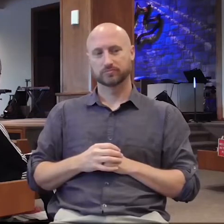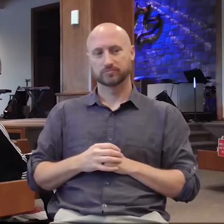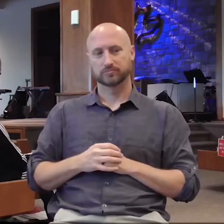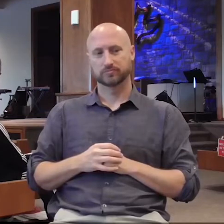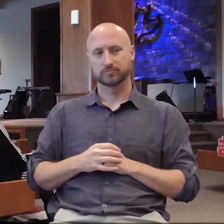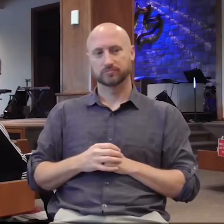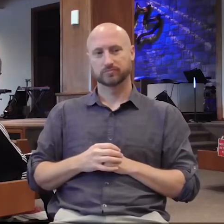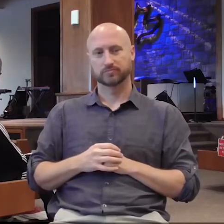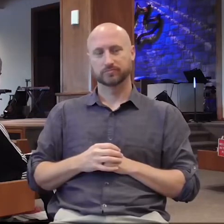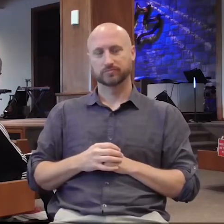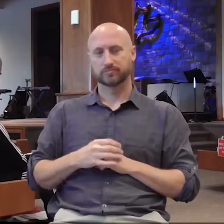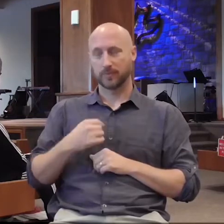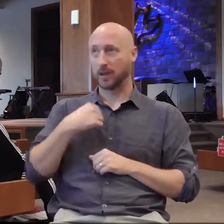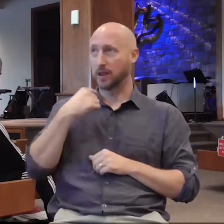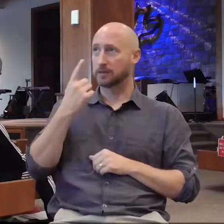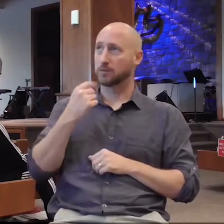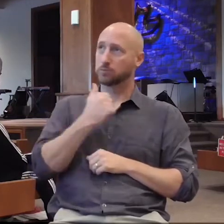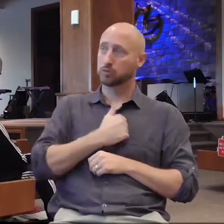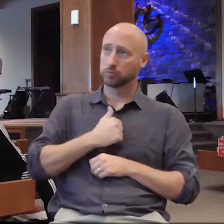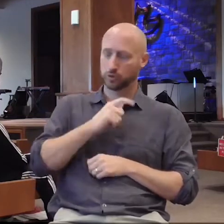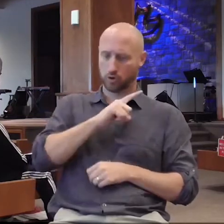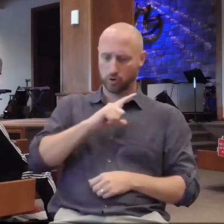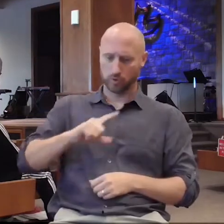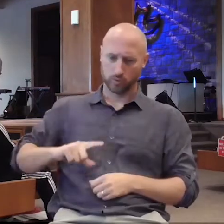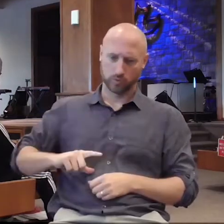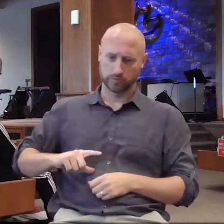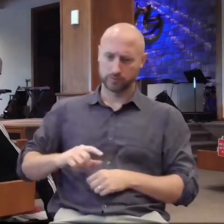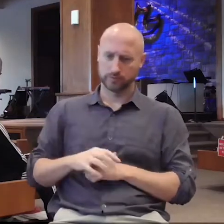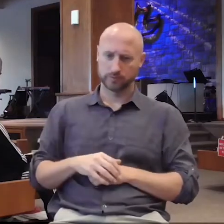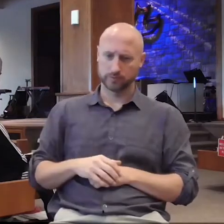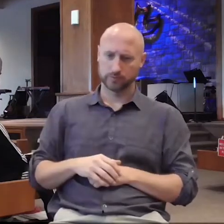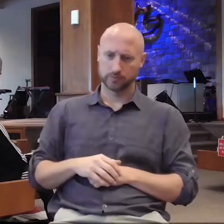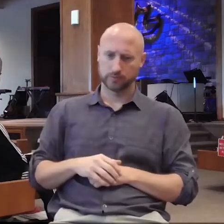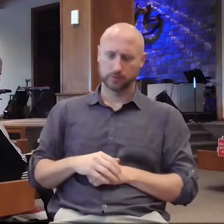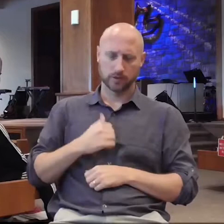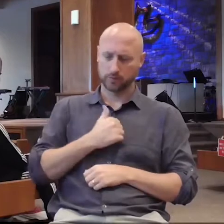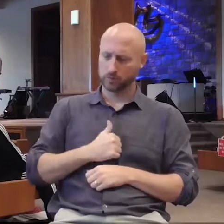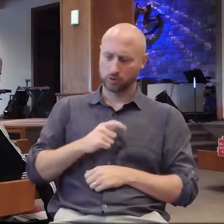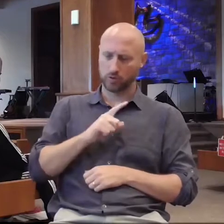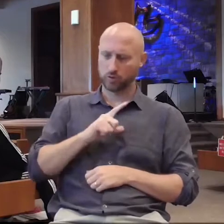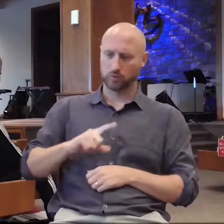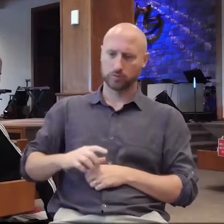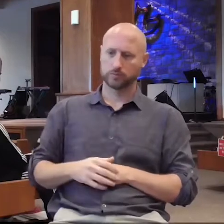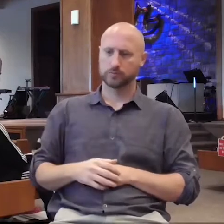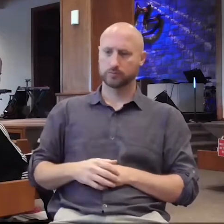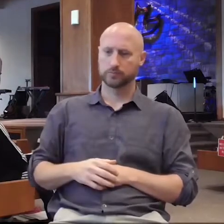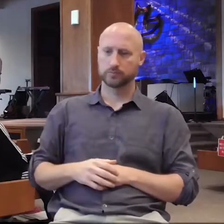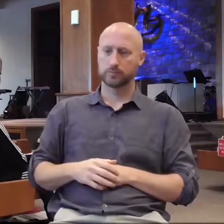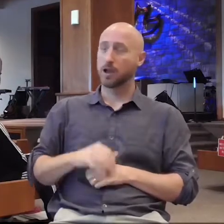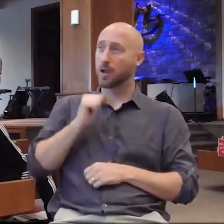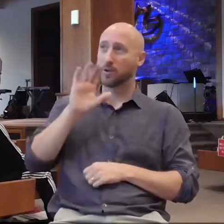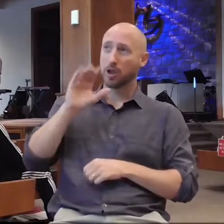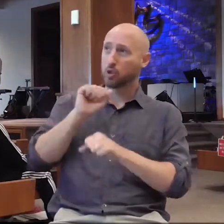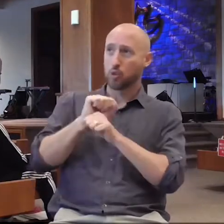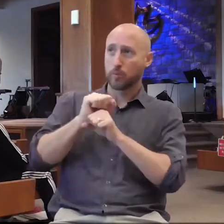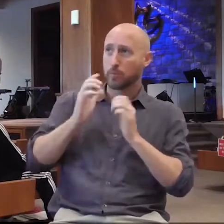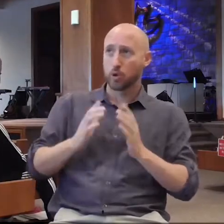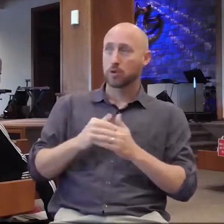And I say, sorry, Lord. Sorry, Lord. I'm not your employee, I'm your